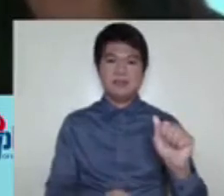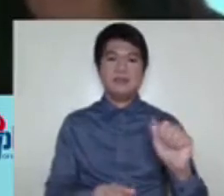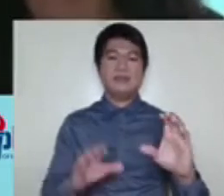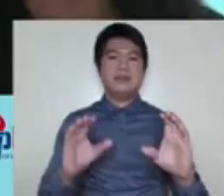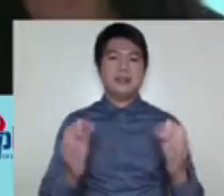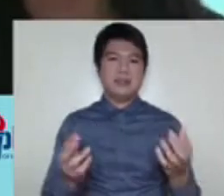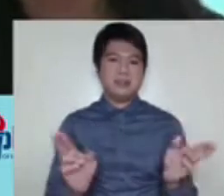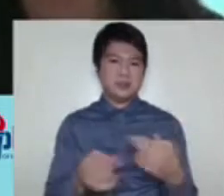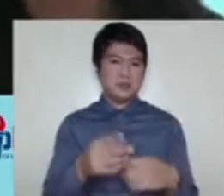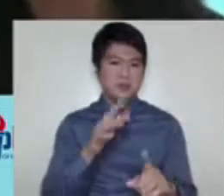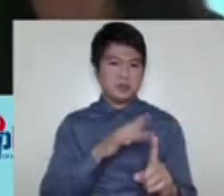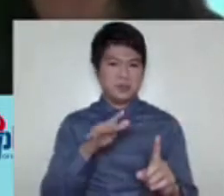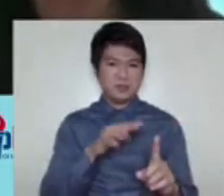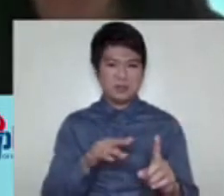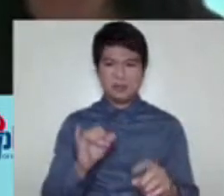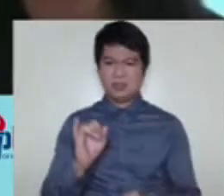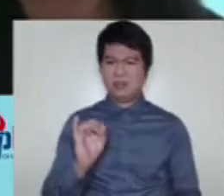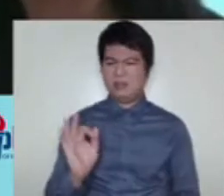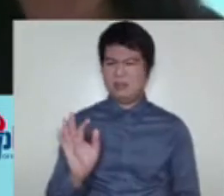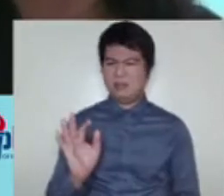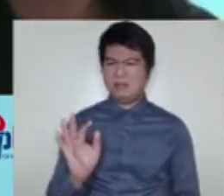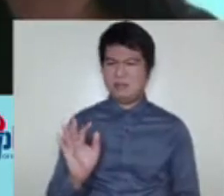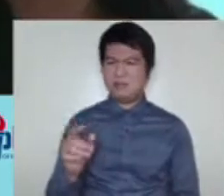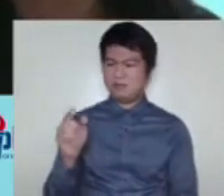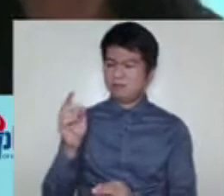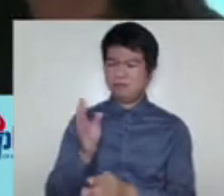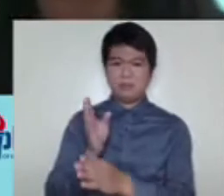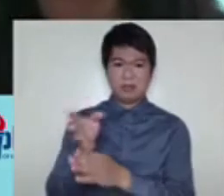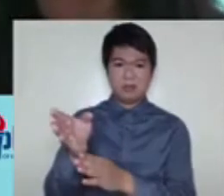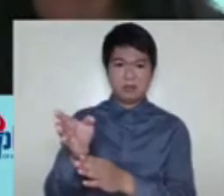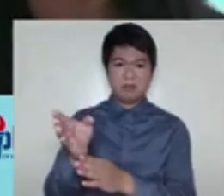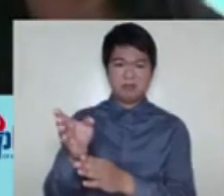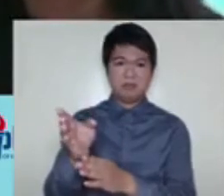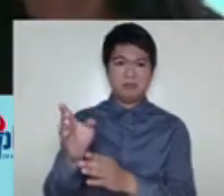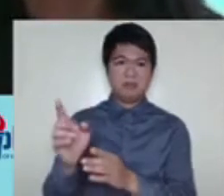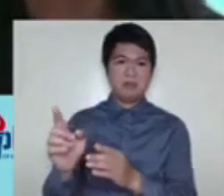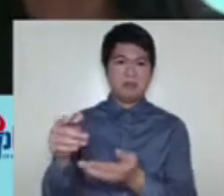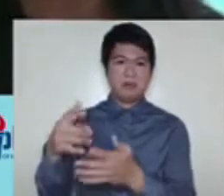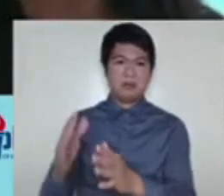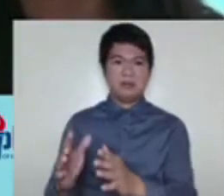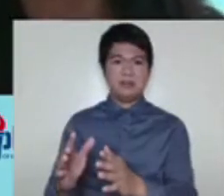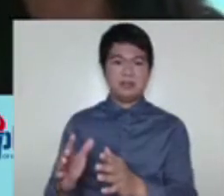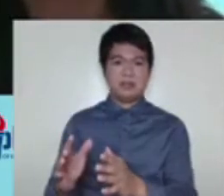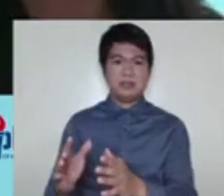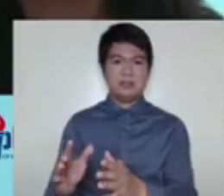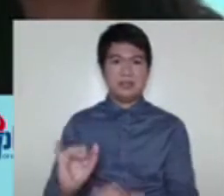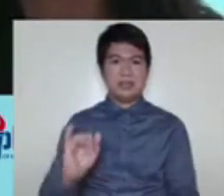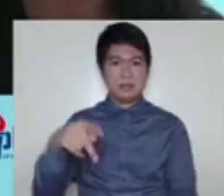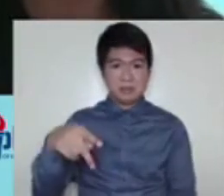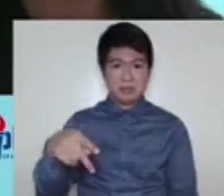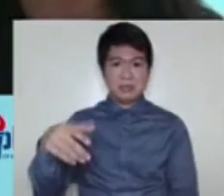have, or your target audience is not IP learners, you will provide set